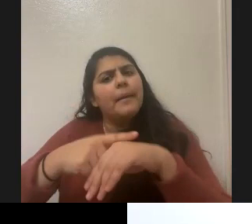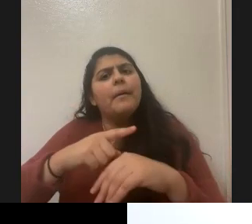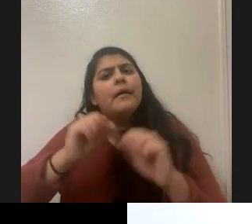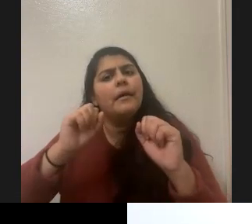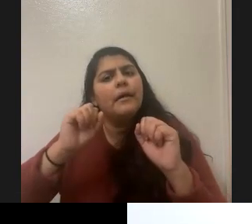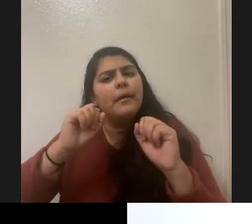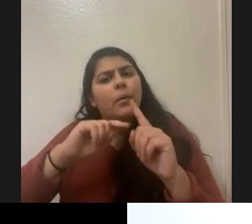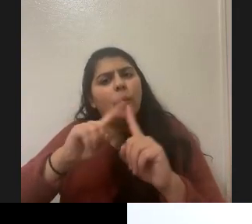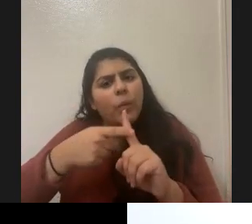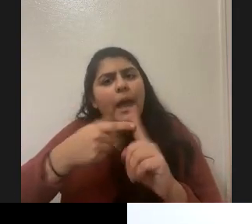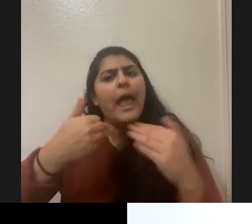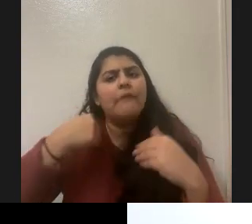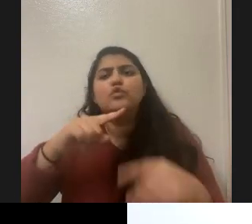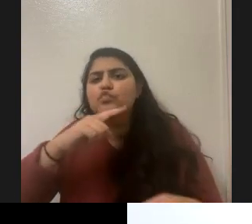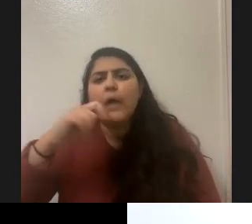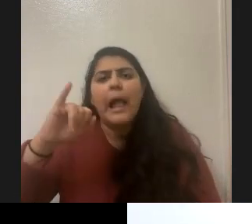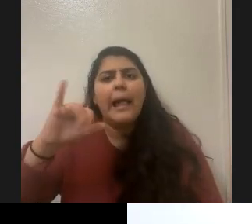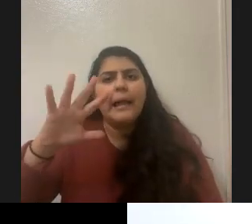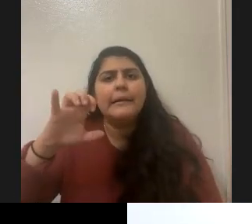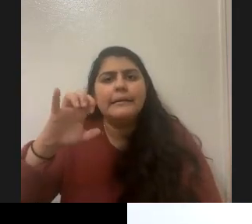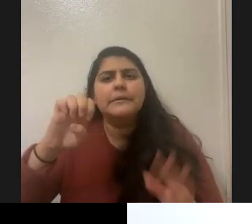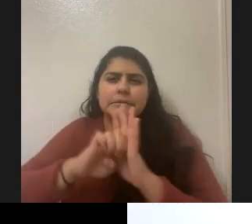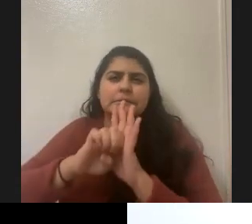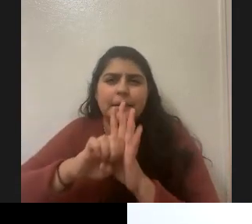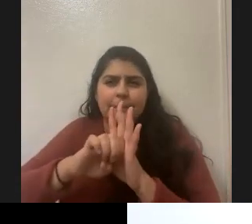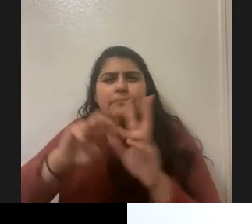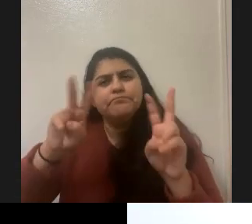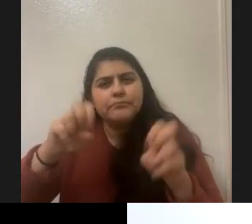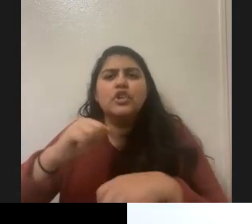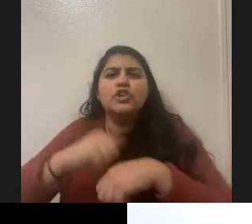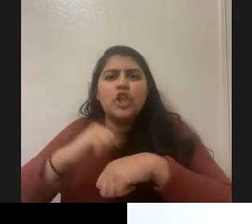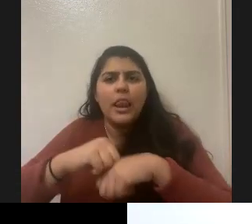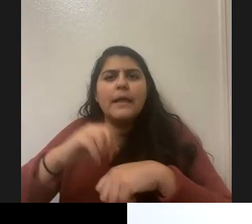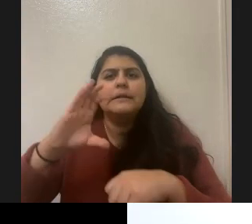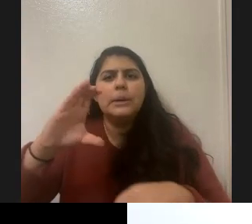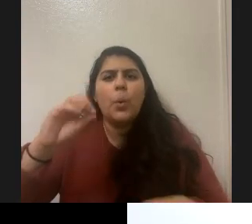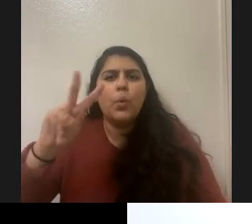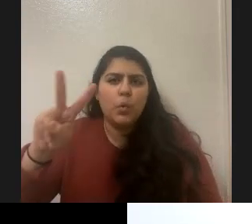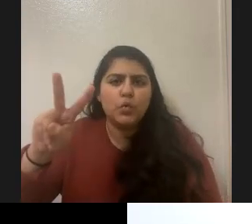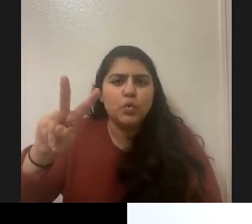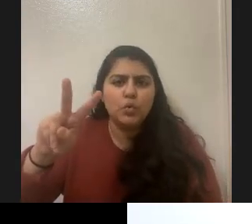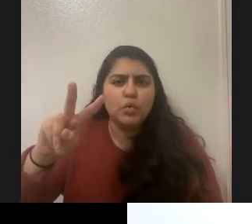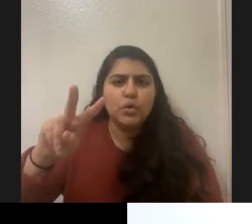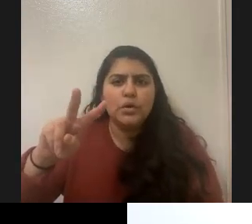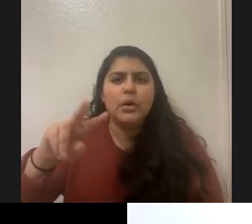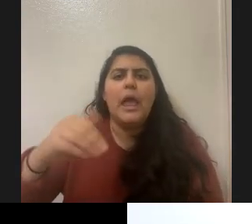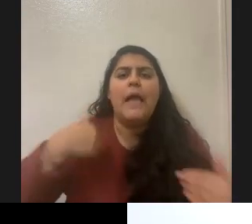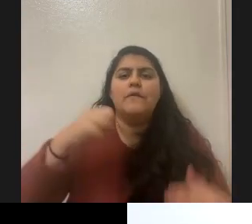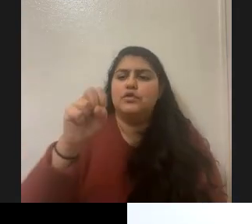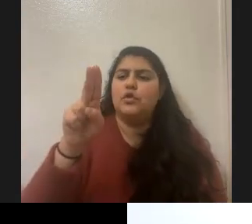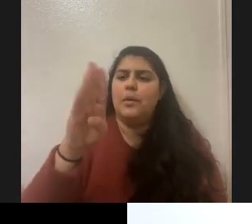have dry ice, for example, which is like the solid form of CO2, you get sublimation where it goes